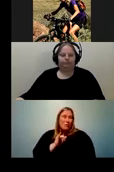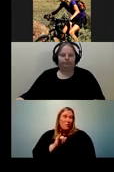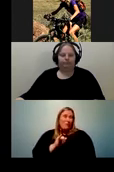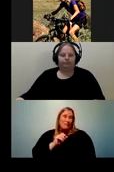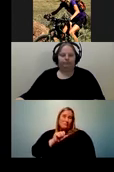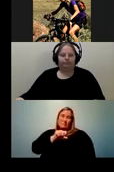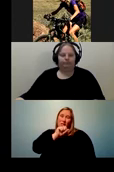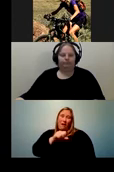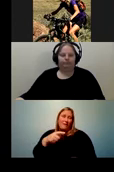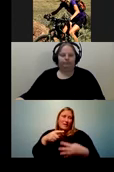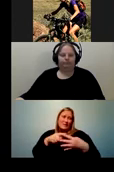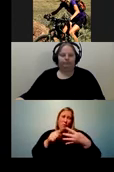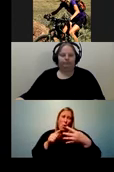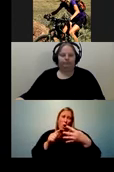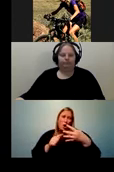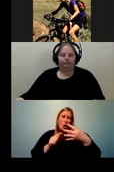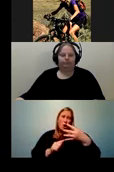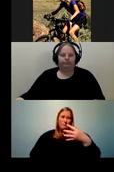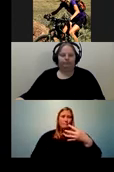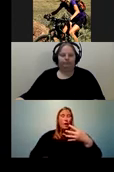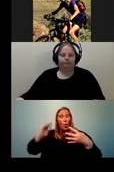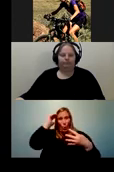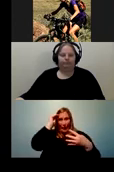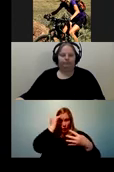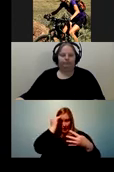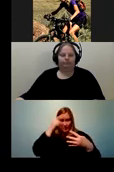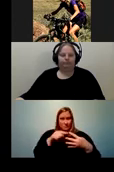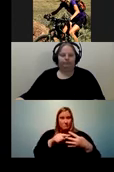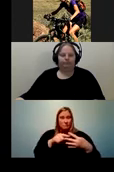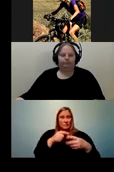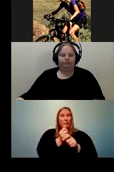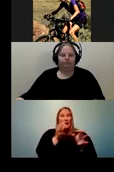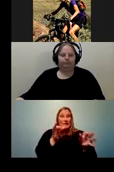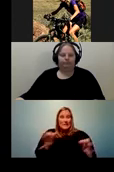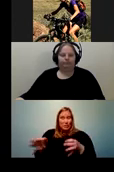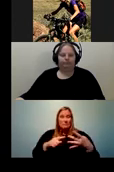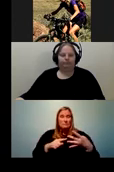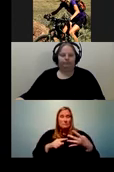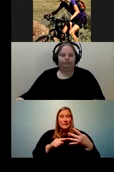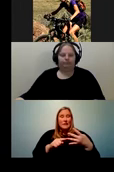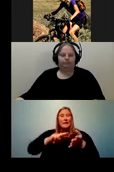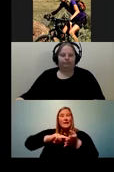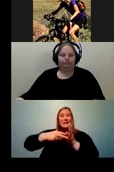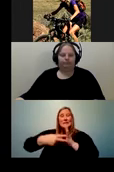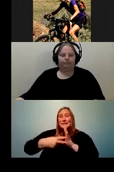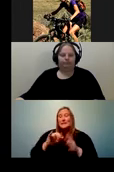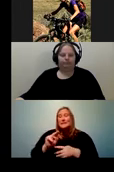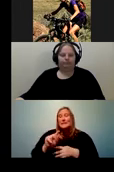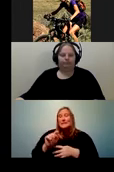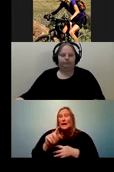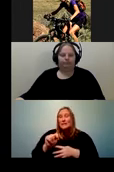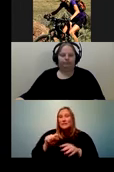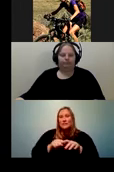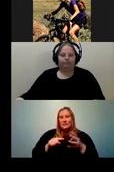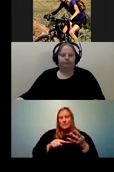and that's awareness, decision-making, intent, and action.